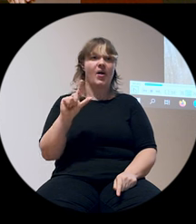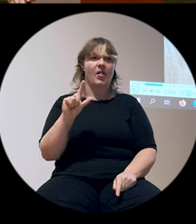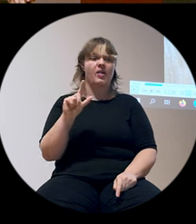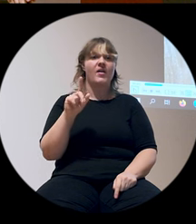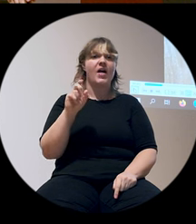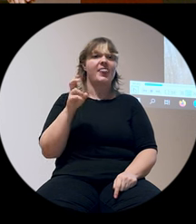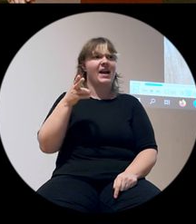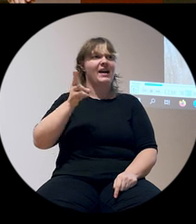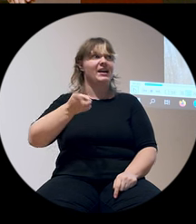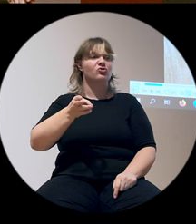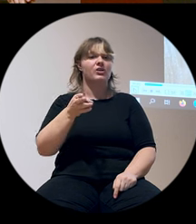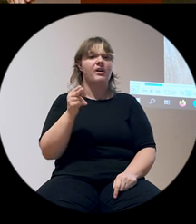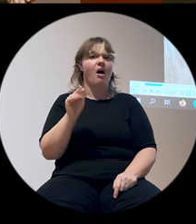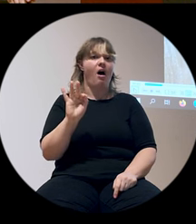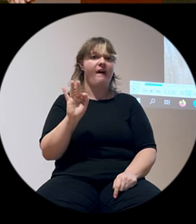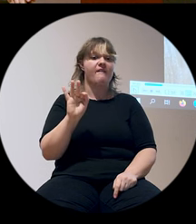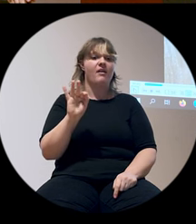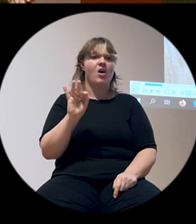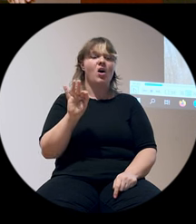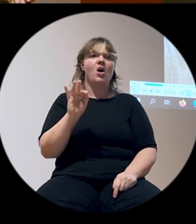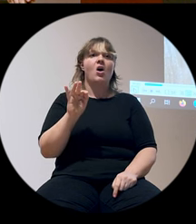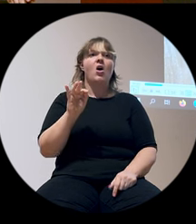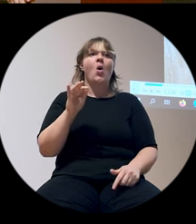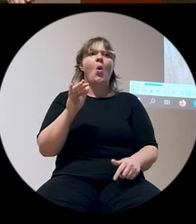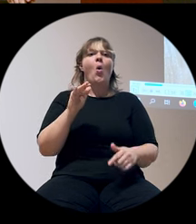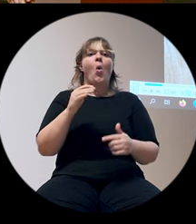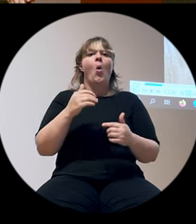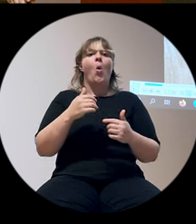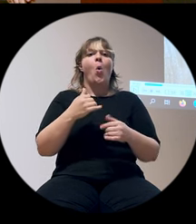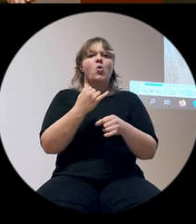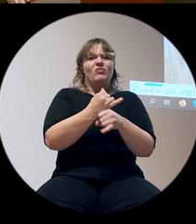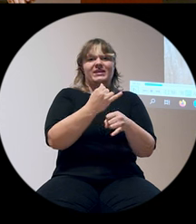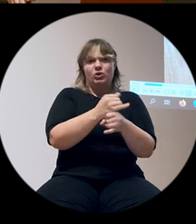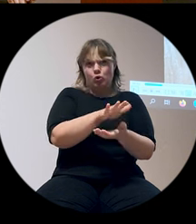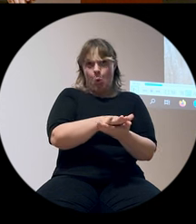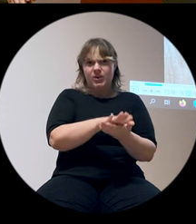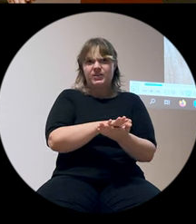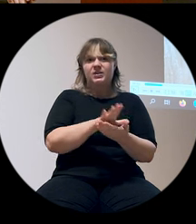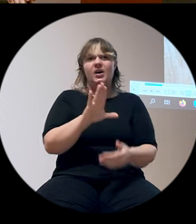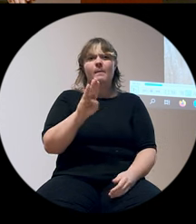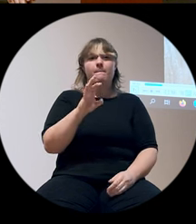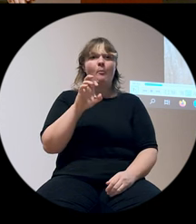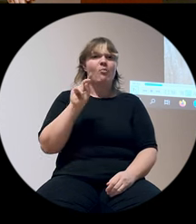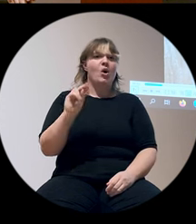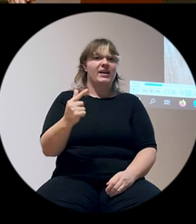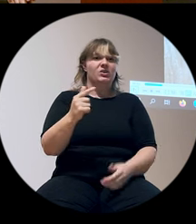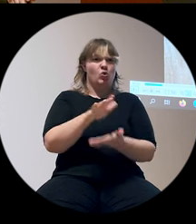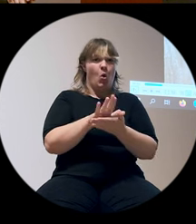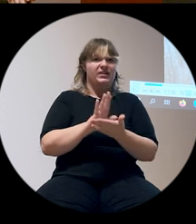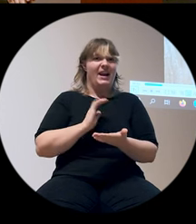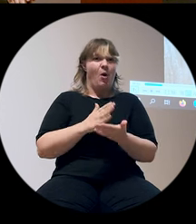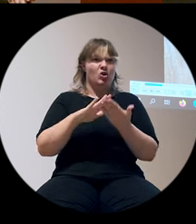The history of residential schools and boarding schools in our communities is